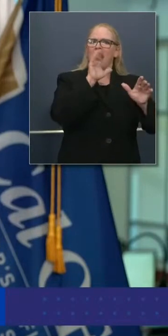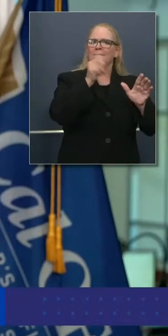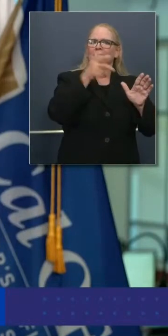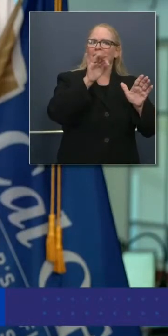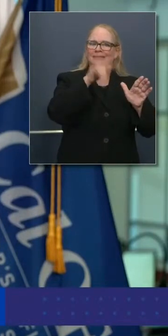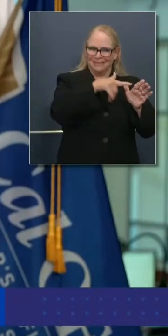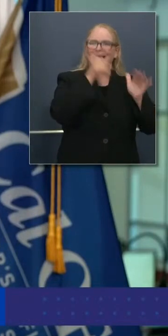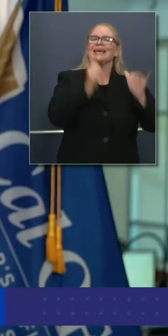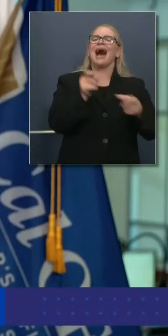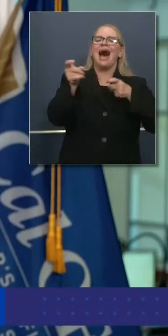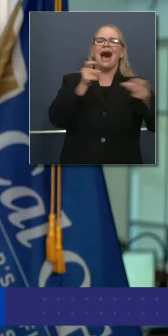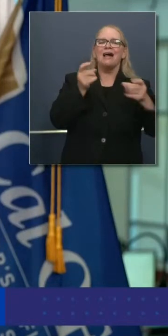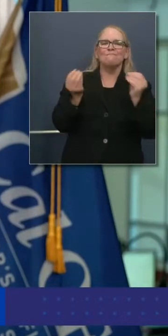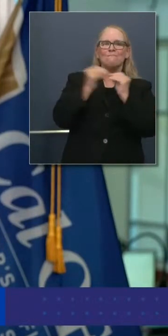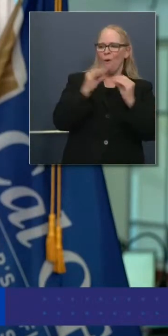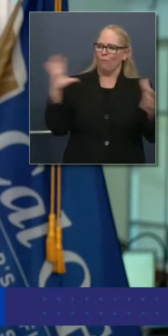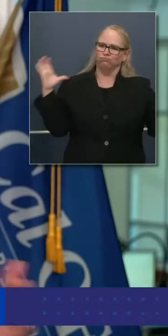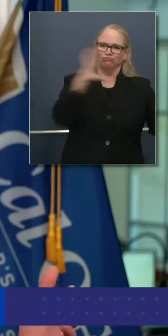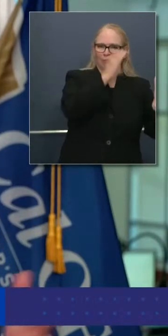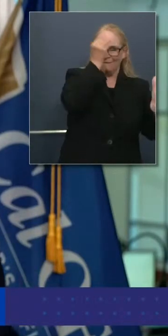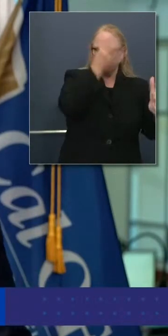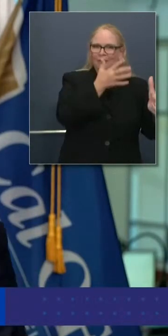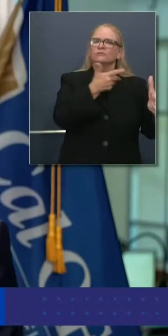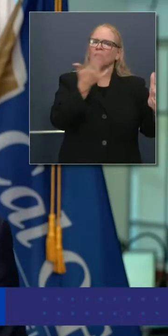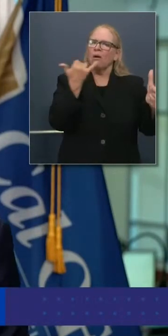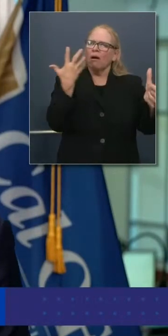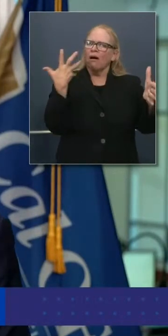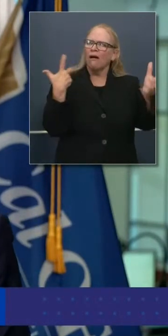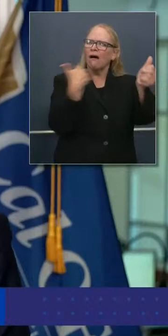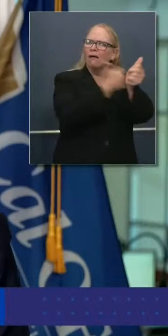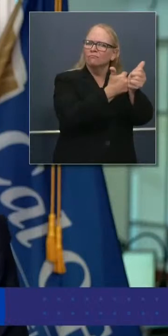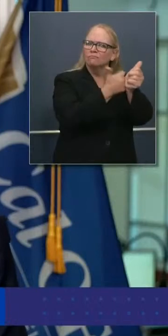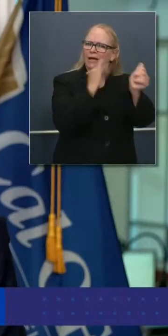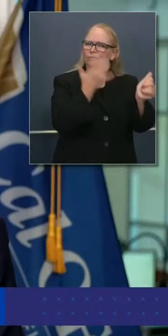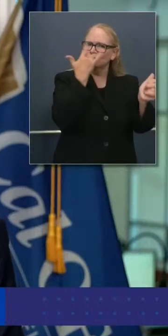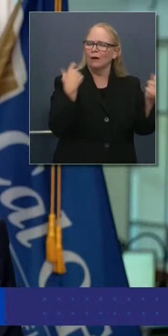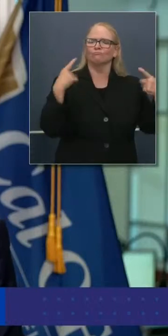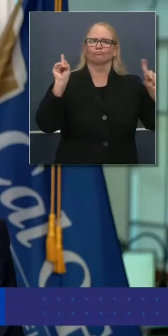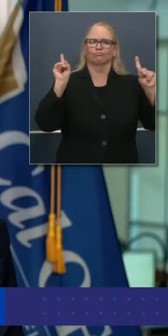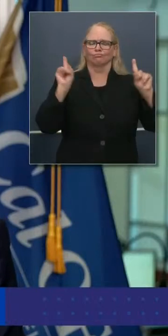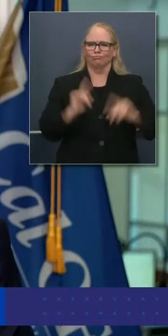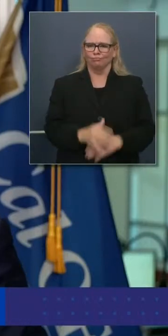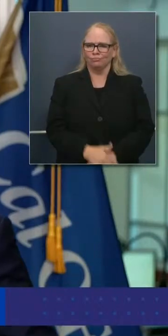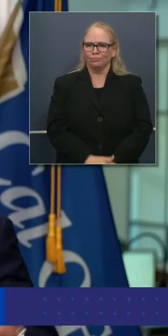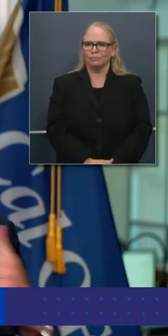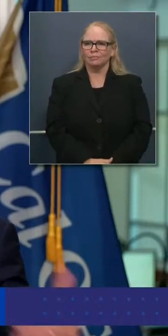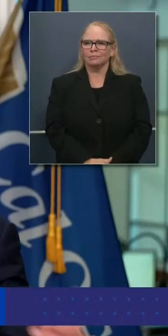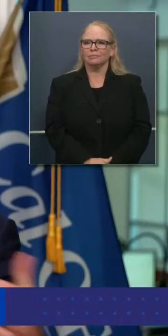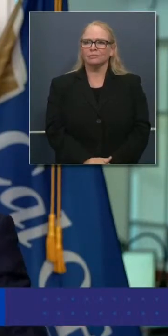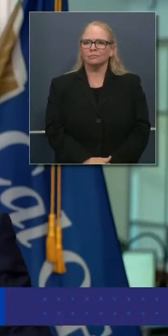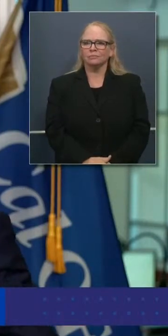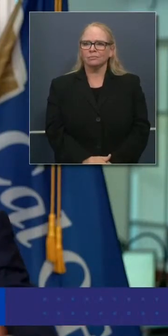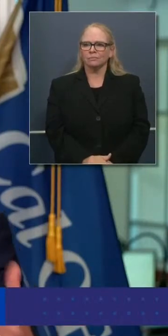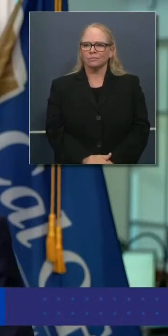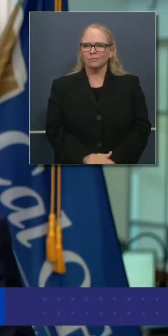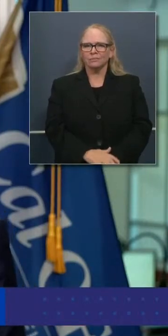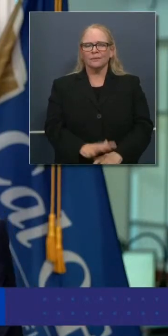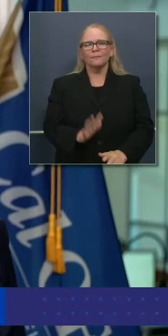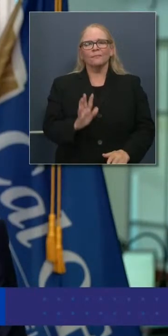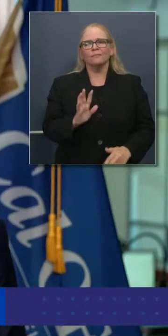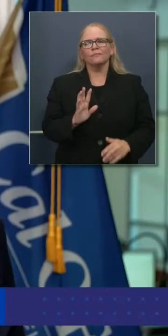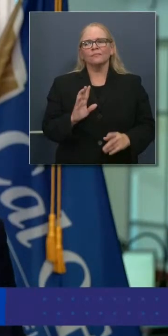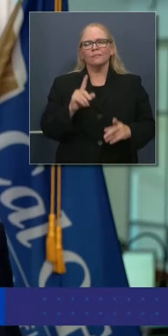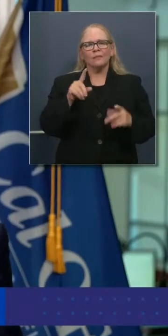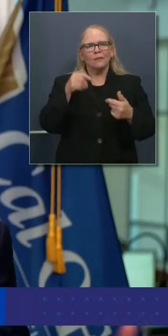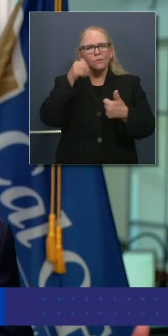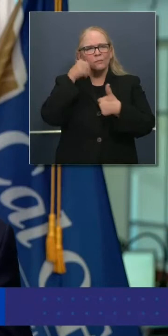team in there. This was IT in many respects. There were some personnel judgment questions as well. But at the end of the day, it was a combination